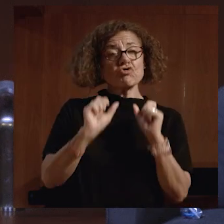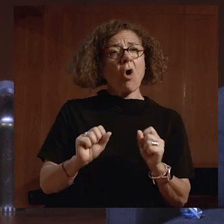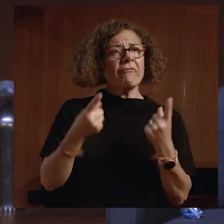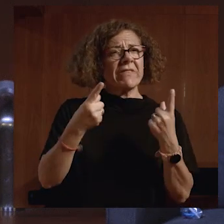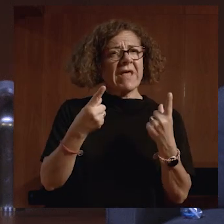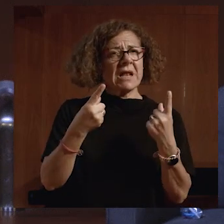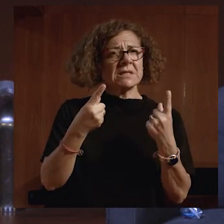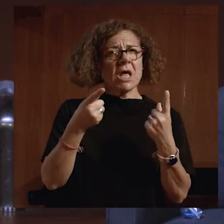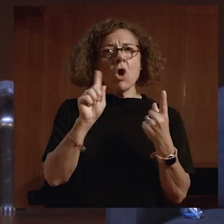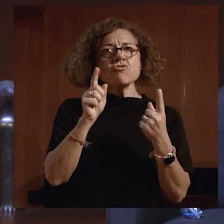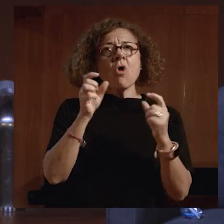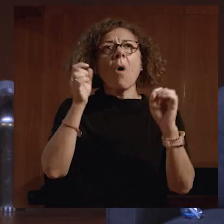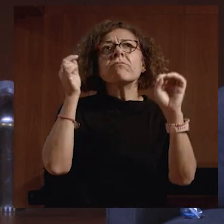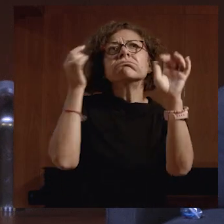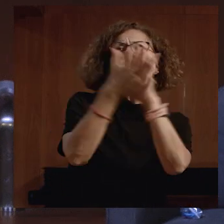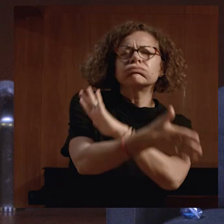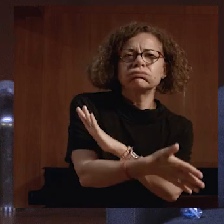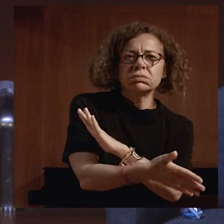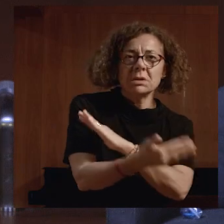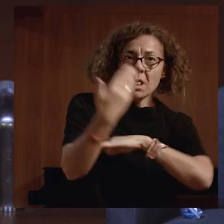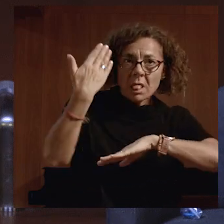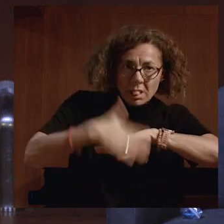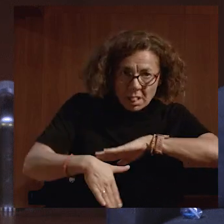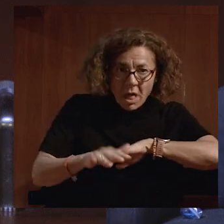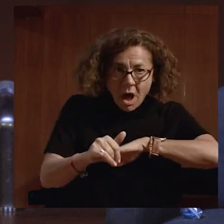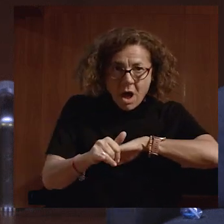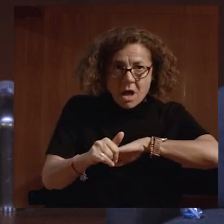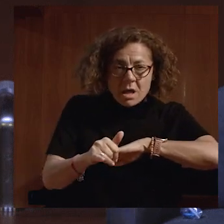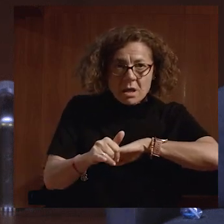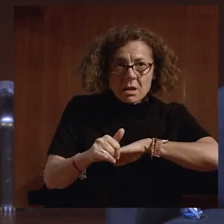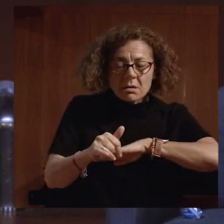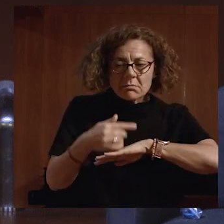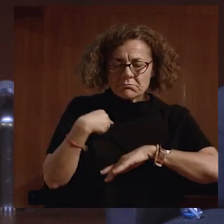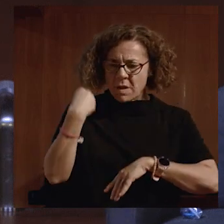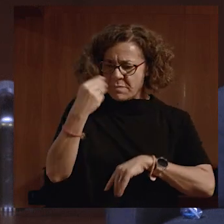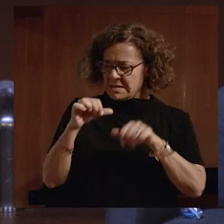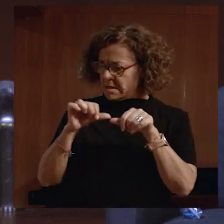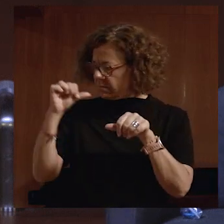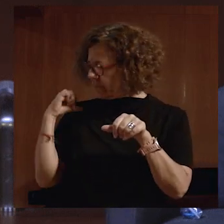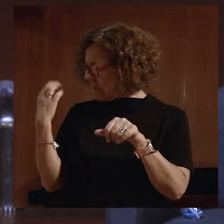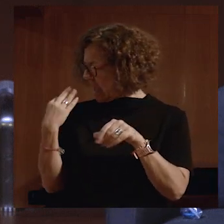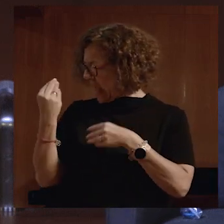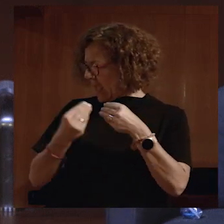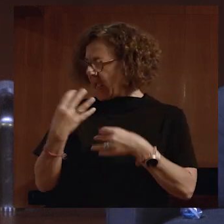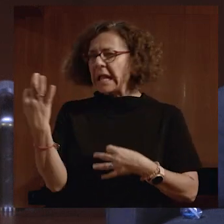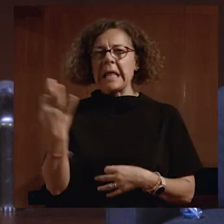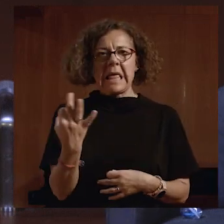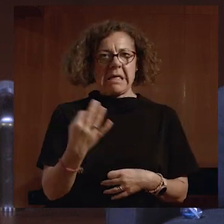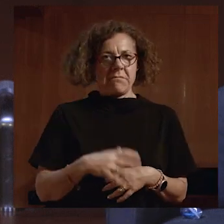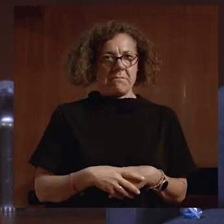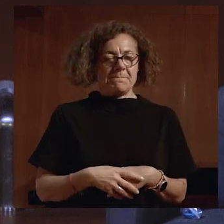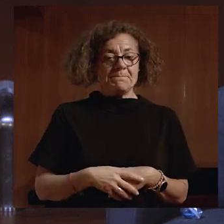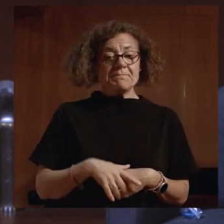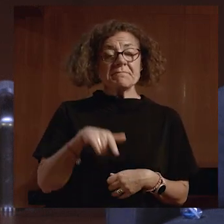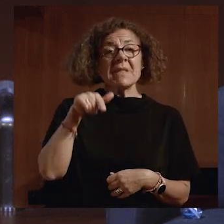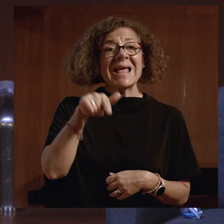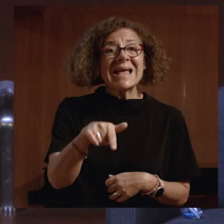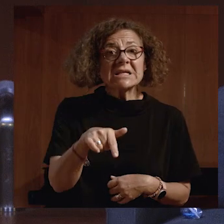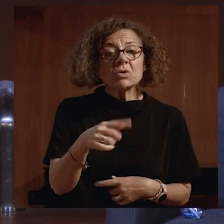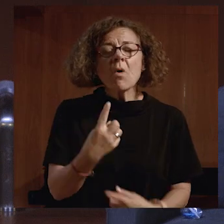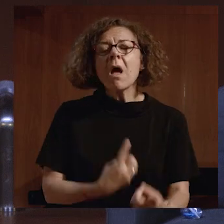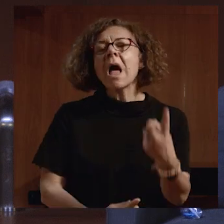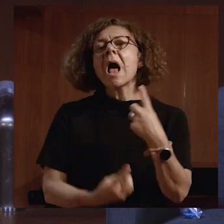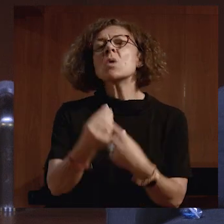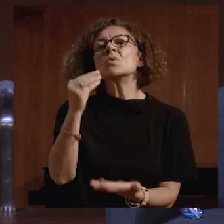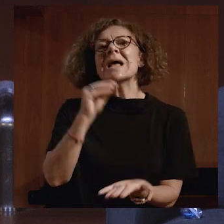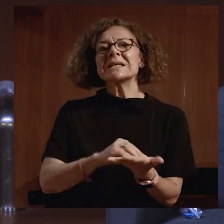all that time go? What have I just been doing? I think that can often spark a little bit of panic